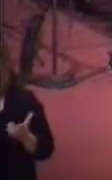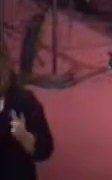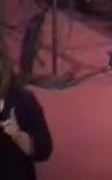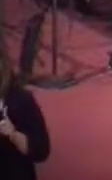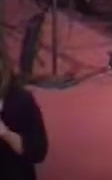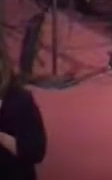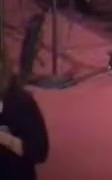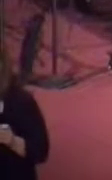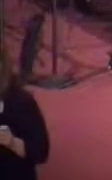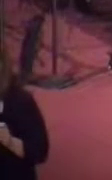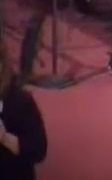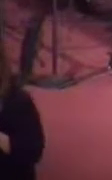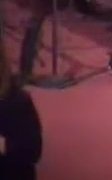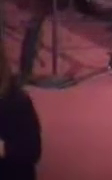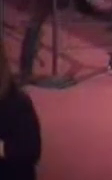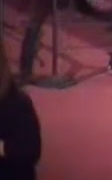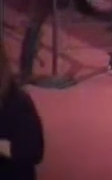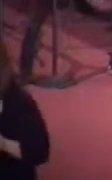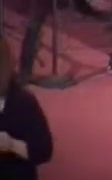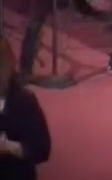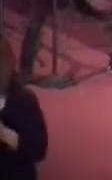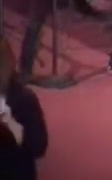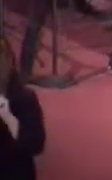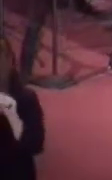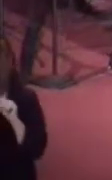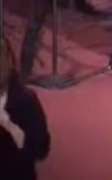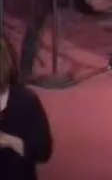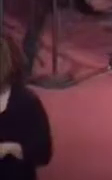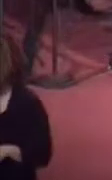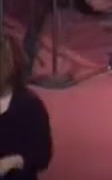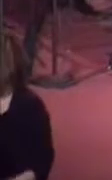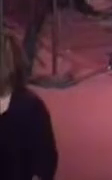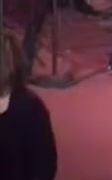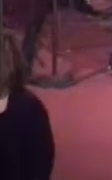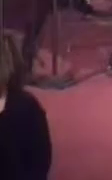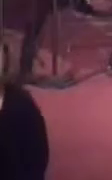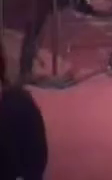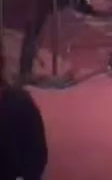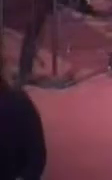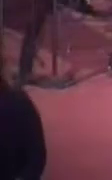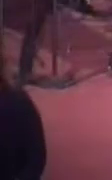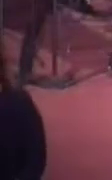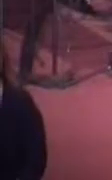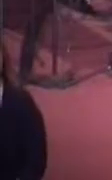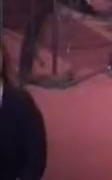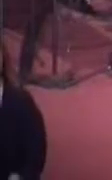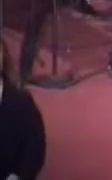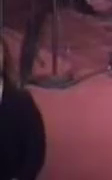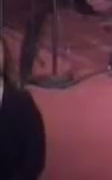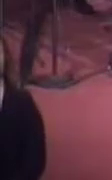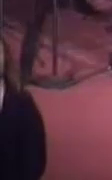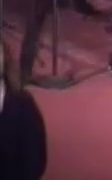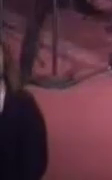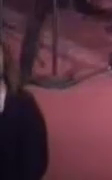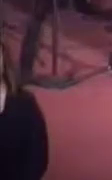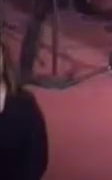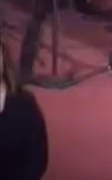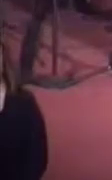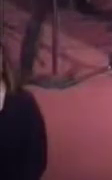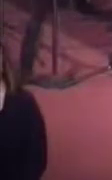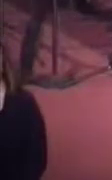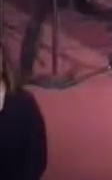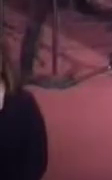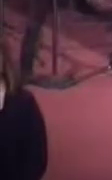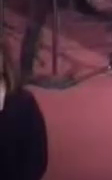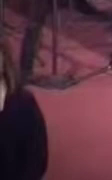prayer. Look at a couple of these tweets that people tweeted out. When people offered up prayer, one man said, well, they were in a church praying when this